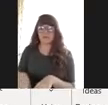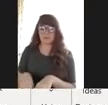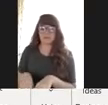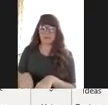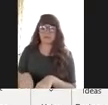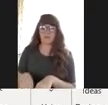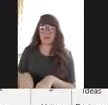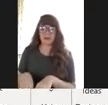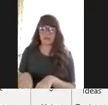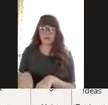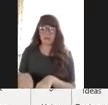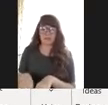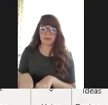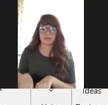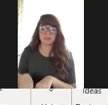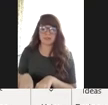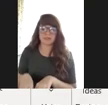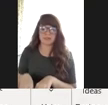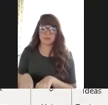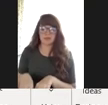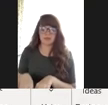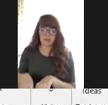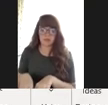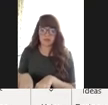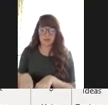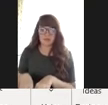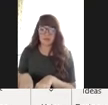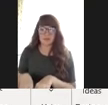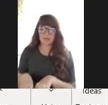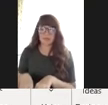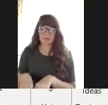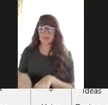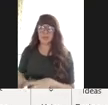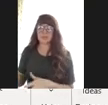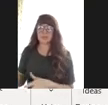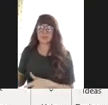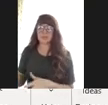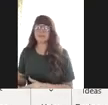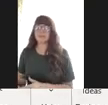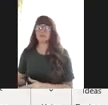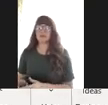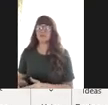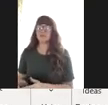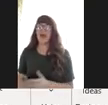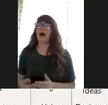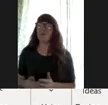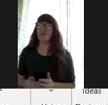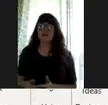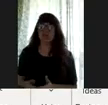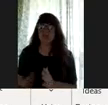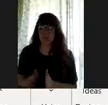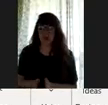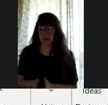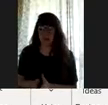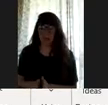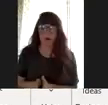so confusing and why you have to really pay attention to what you're reading to put it into what column, because we could spend hours